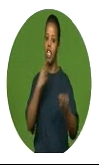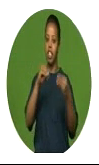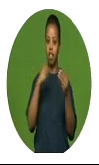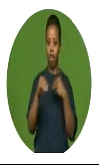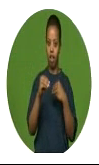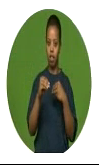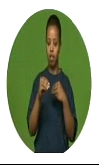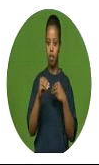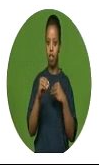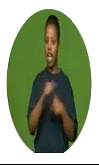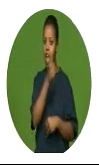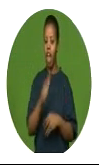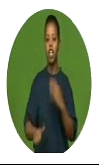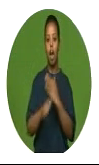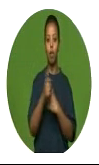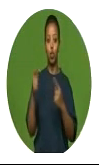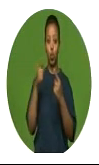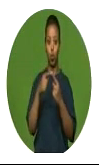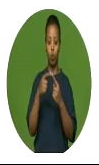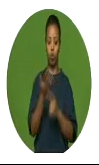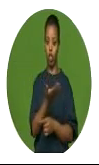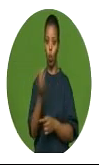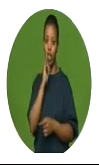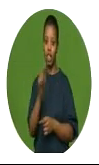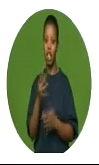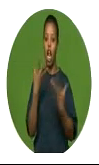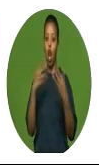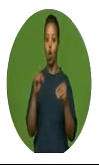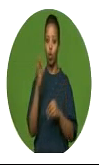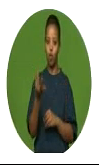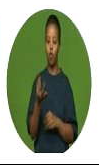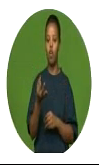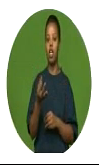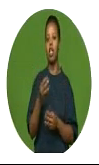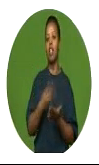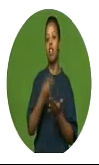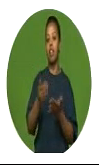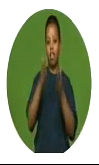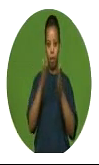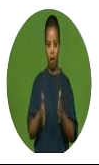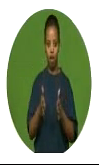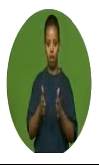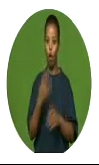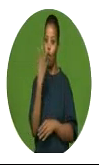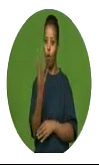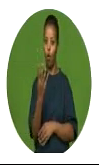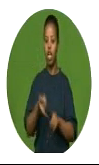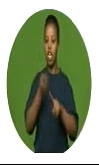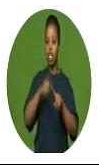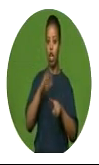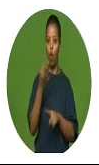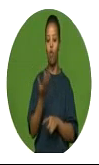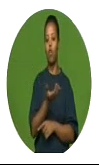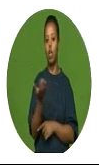Sales. Any damage to the goods is the loss of the buyer. 4. Return